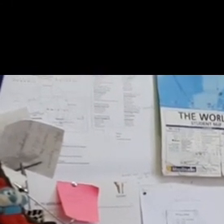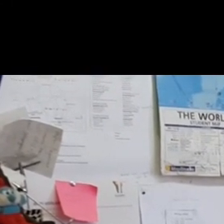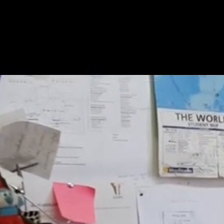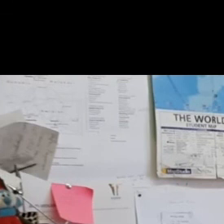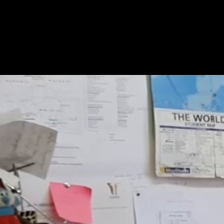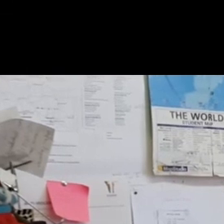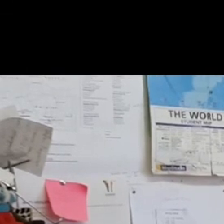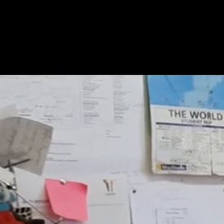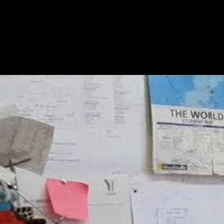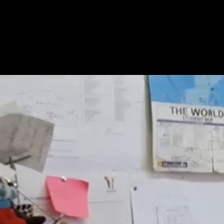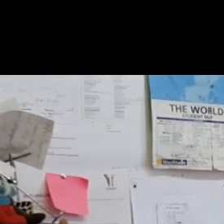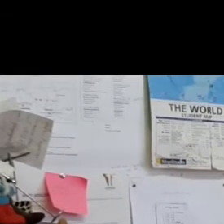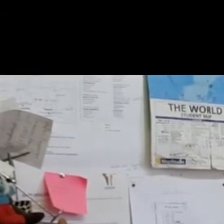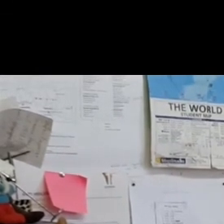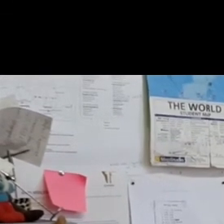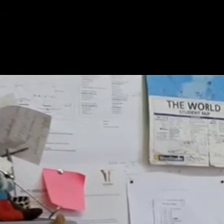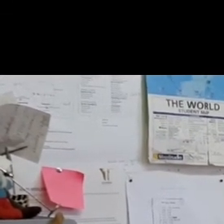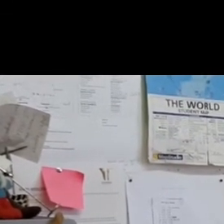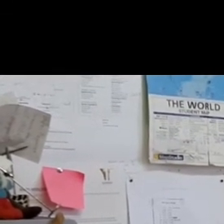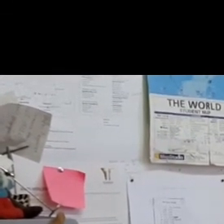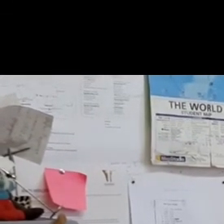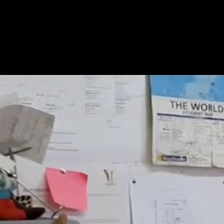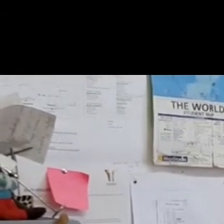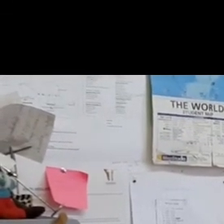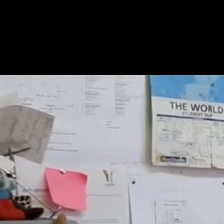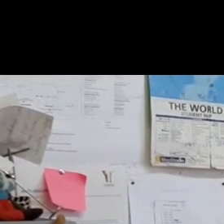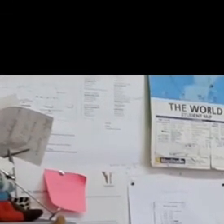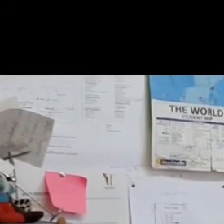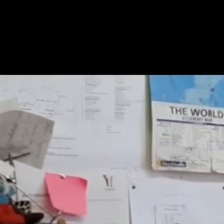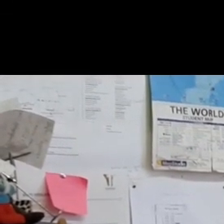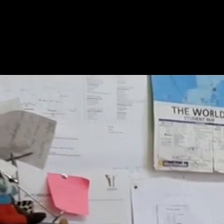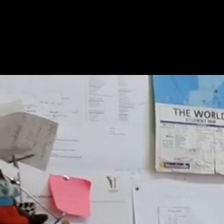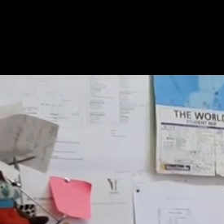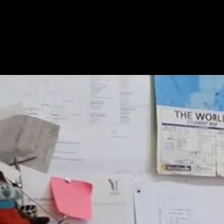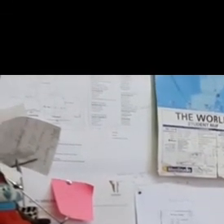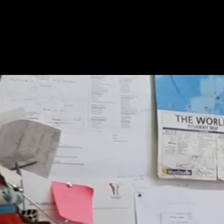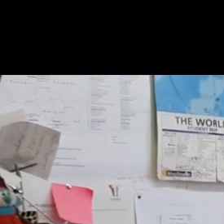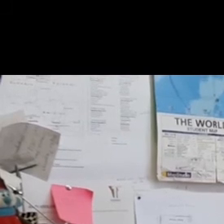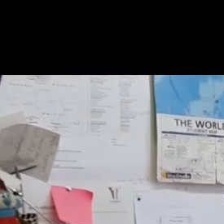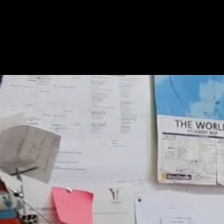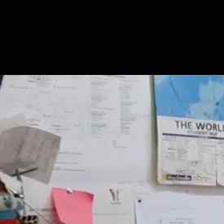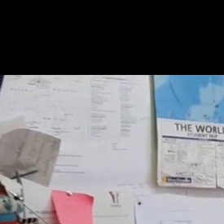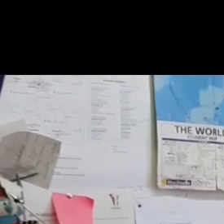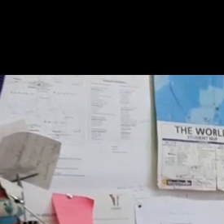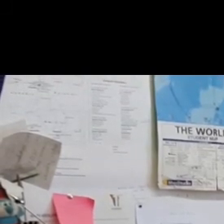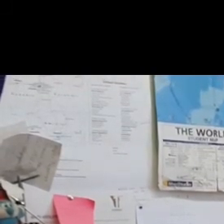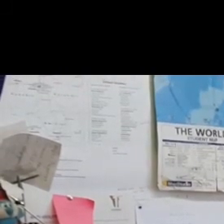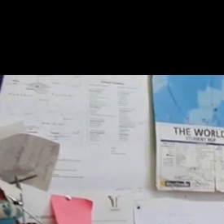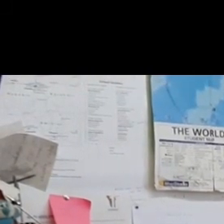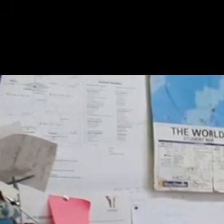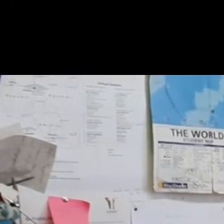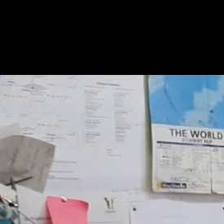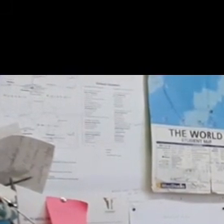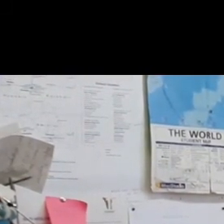immediately after the work has been done. So they will propose, if you say, for instance, give week 1's work, and